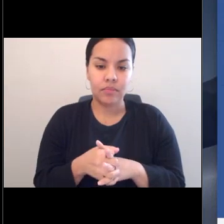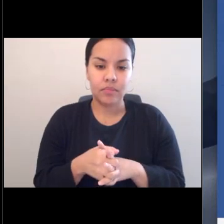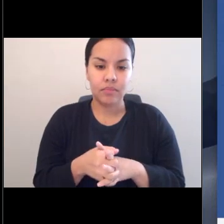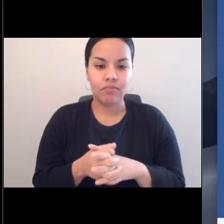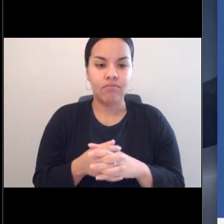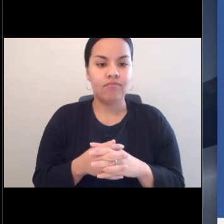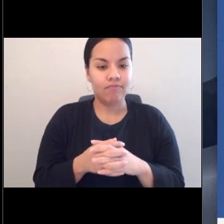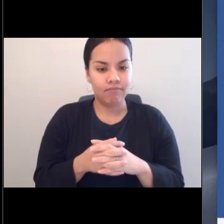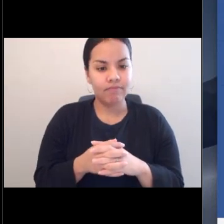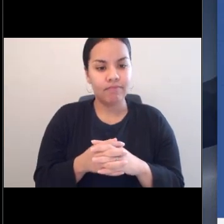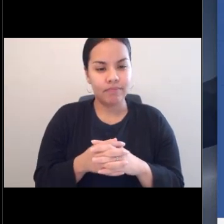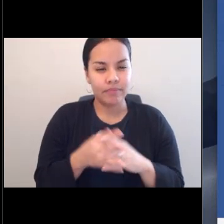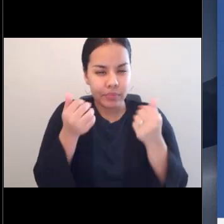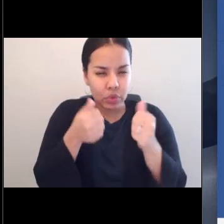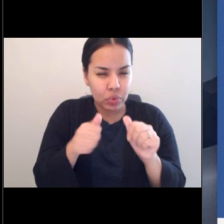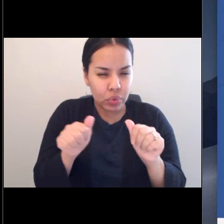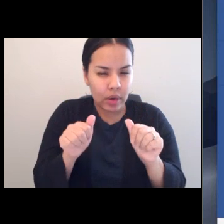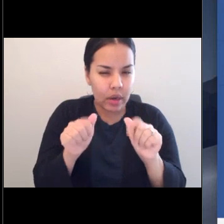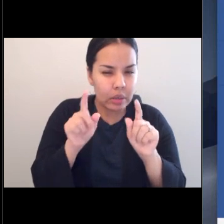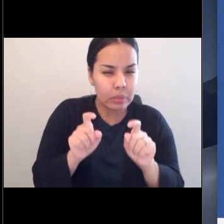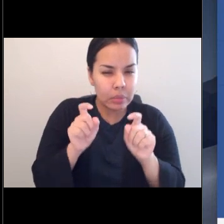And try this.